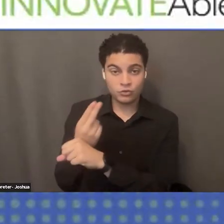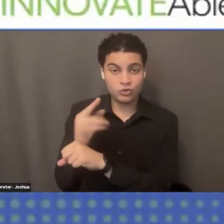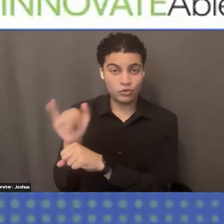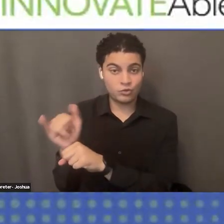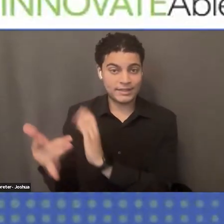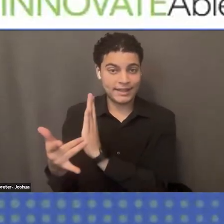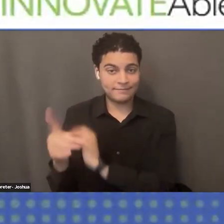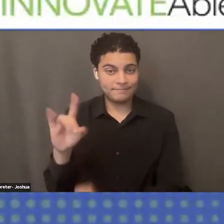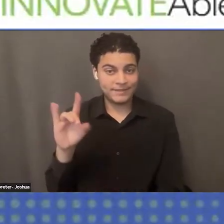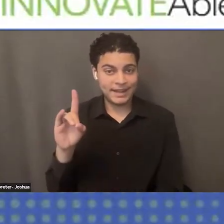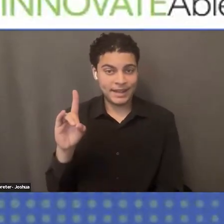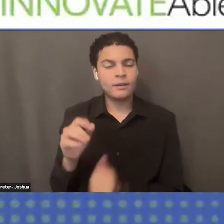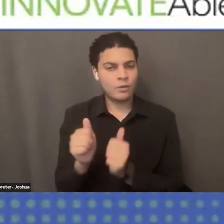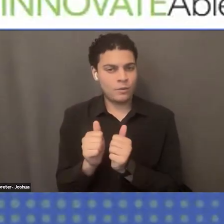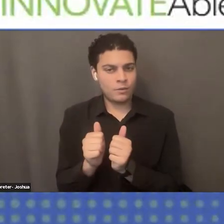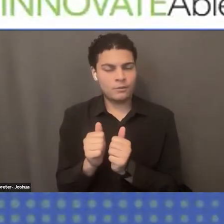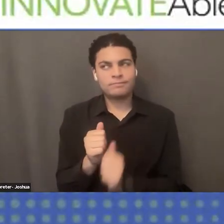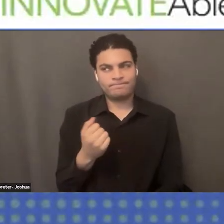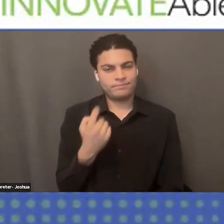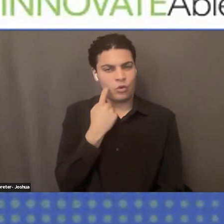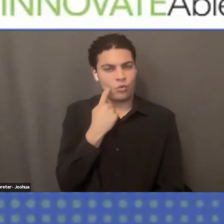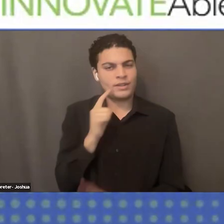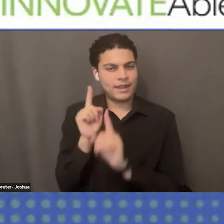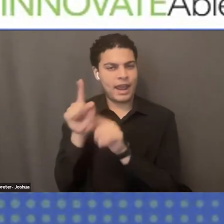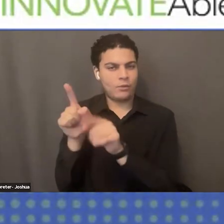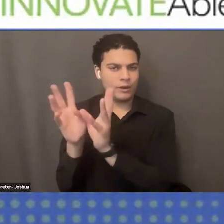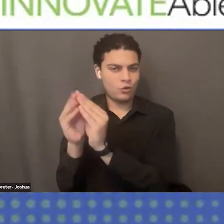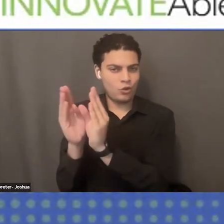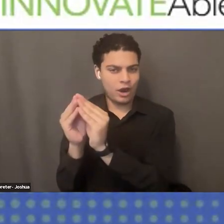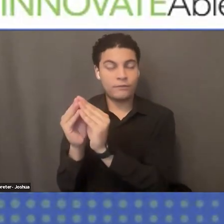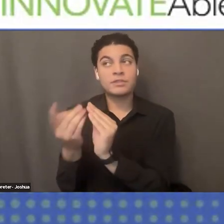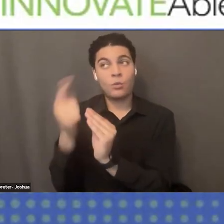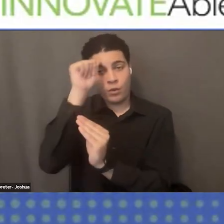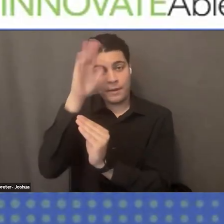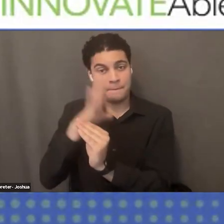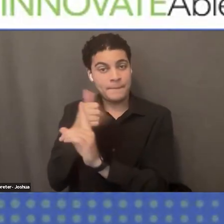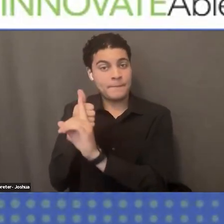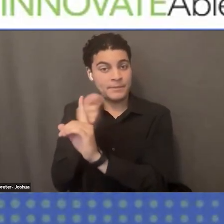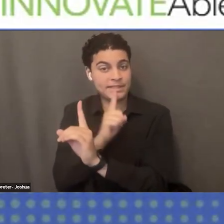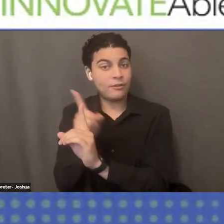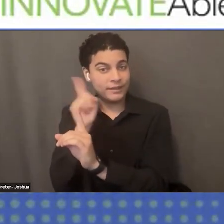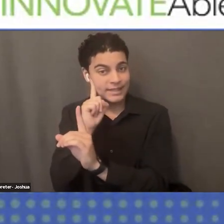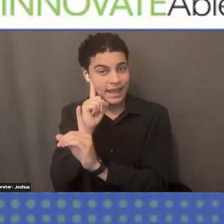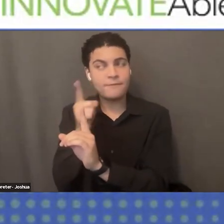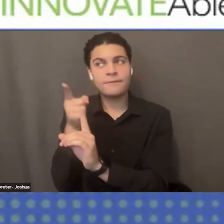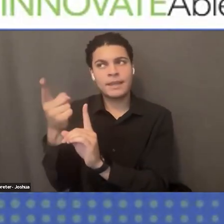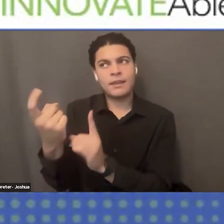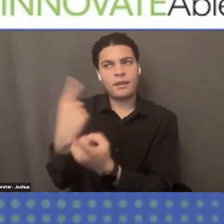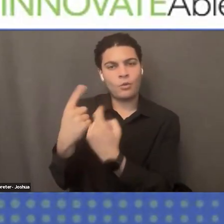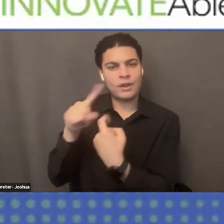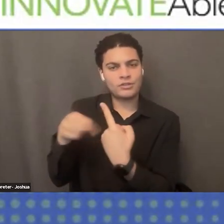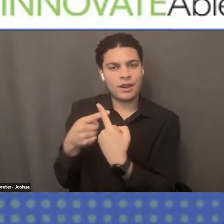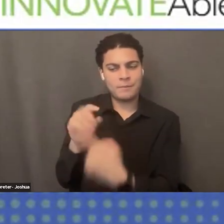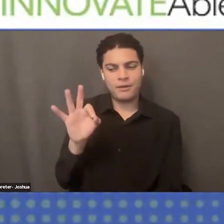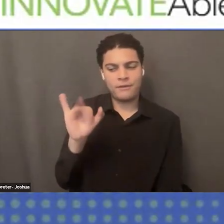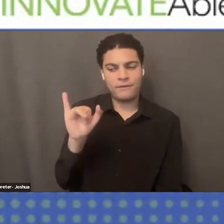with a gentleman who is a travel advisor and who is deaf. He had questions about my Firefly, and we were able